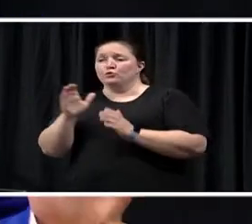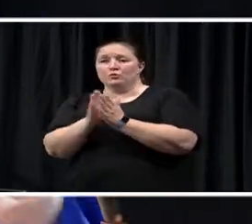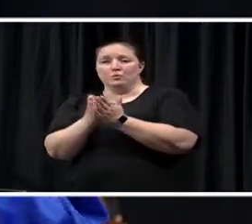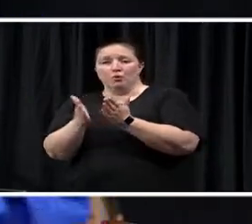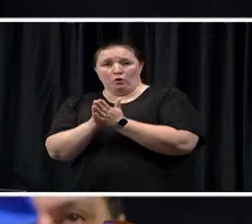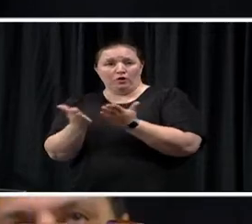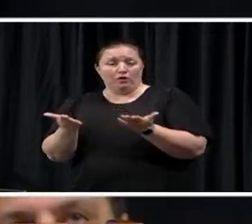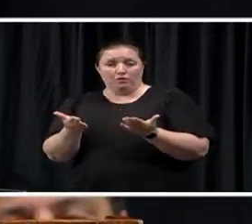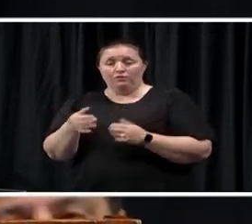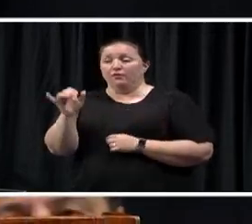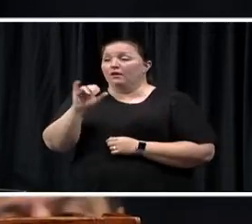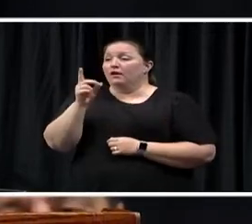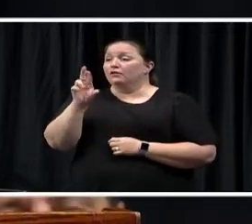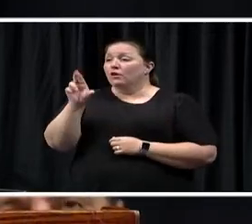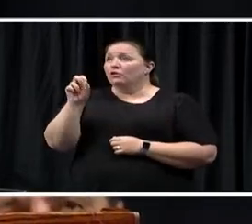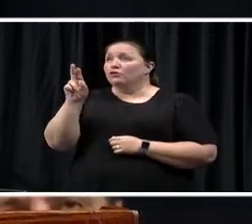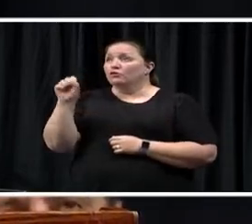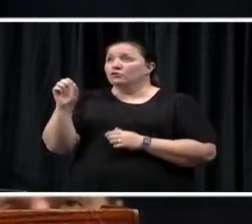Dr. Seuss books,